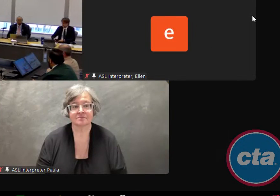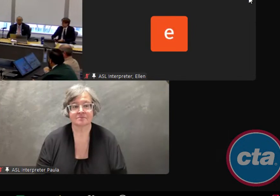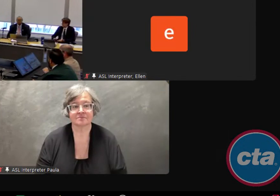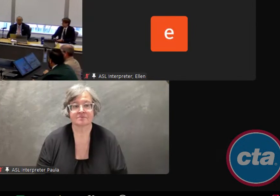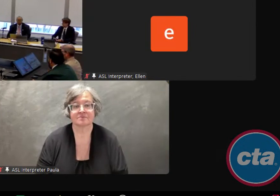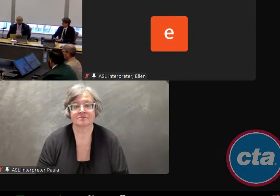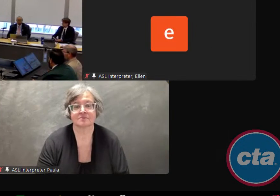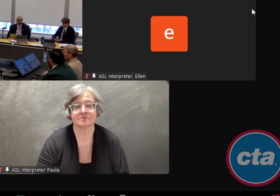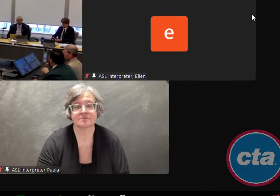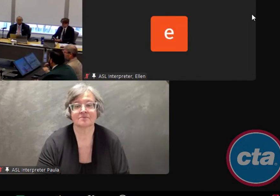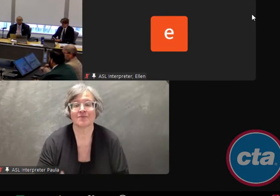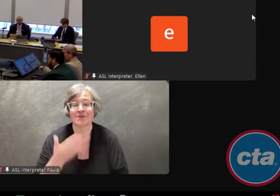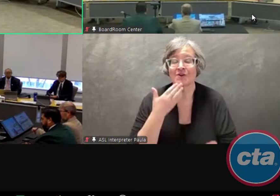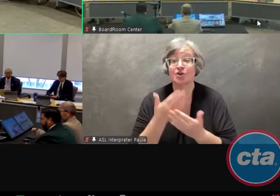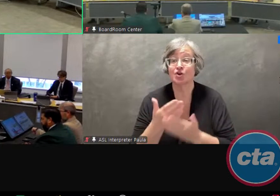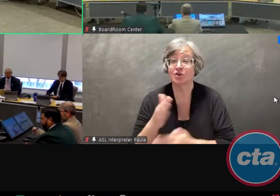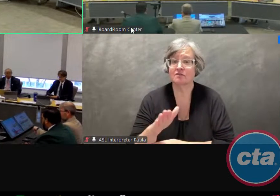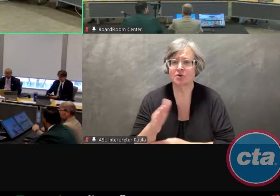Good